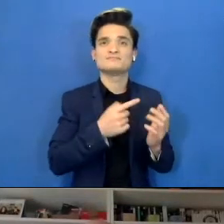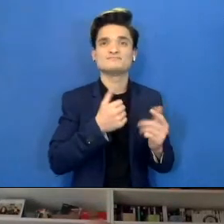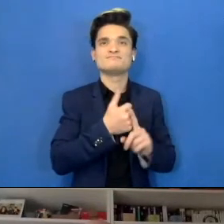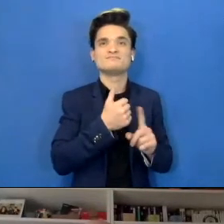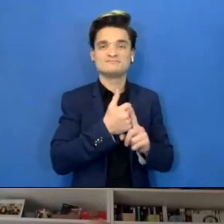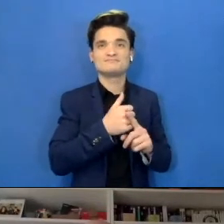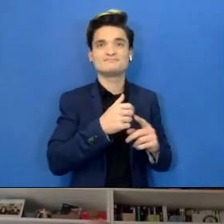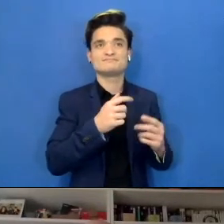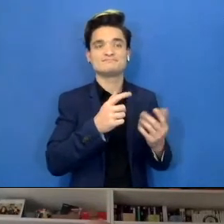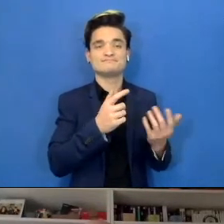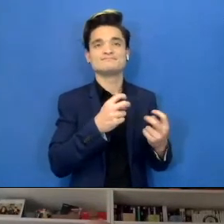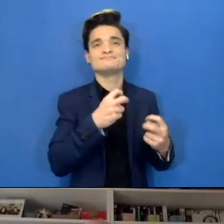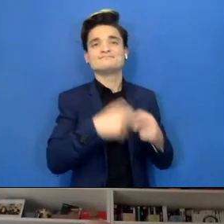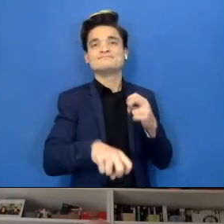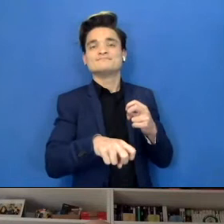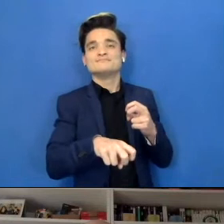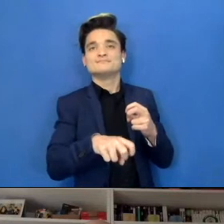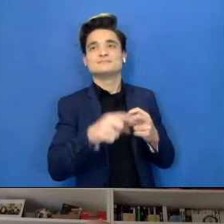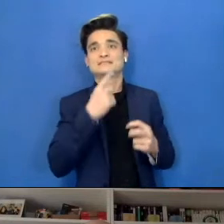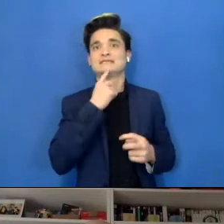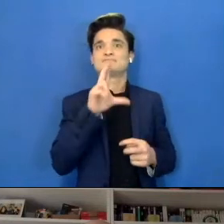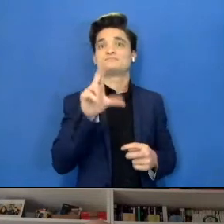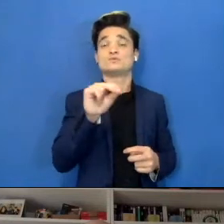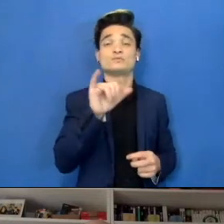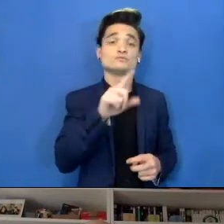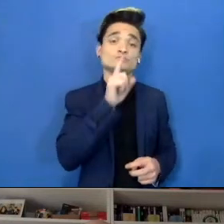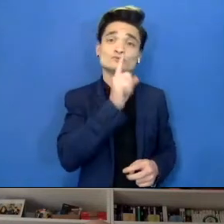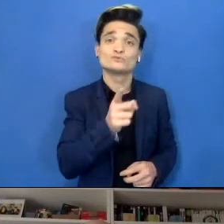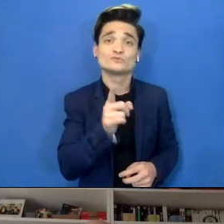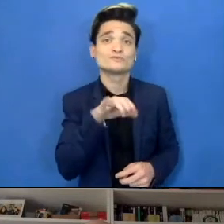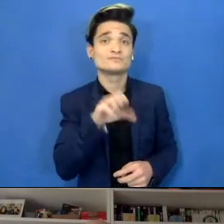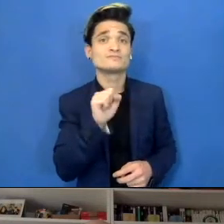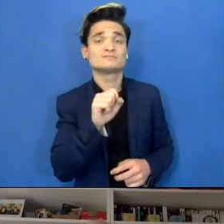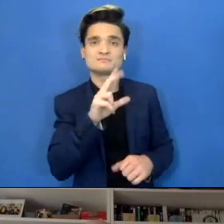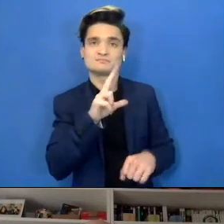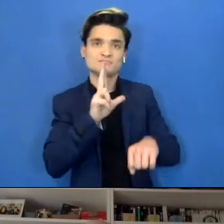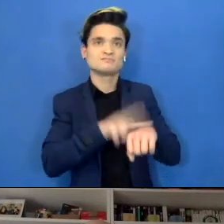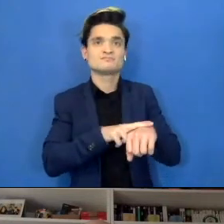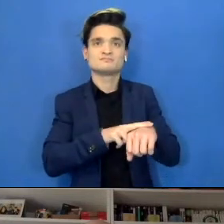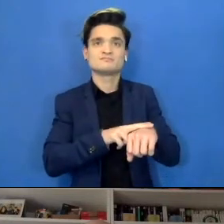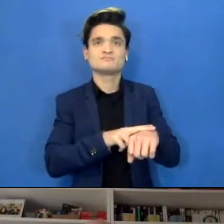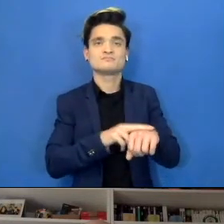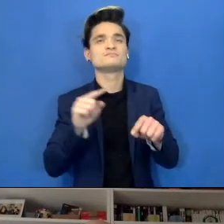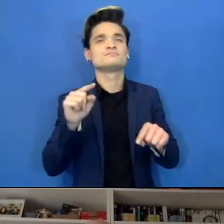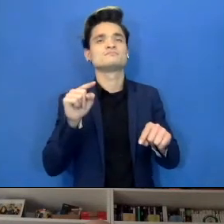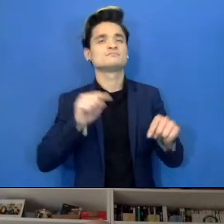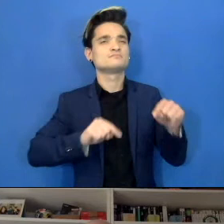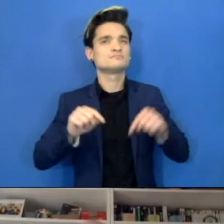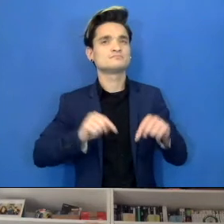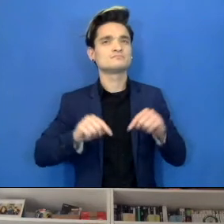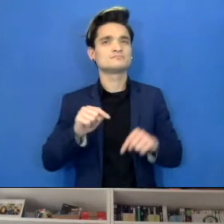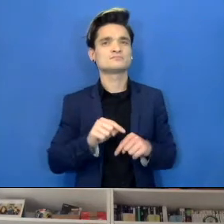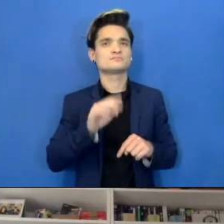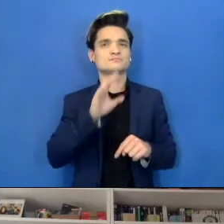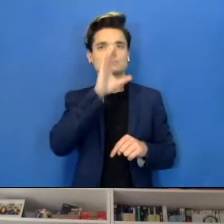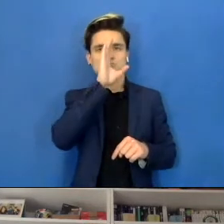Yeah, absolutely. Absolutely. Actually, I think I want to go back to I'll go straight to no. You can read up on power